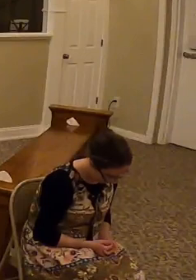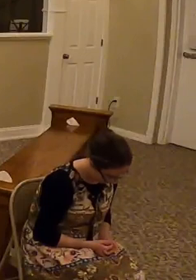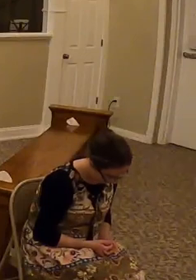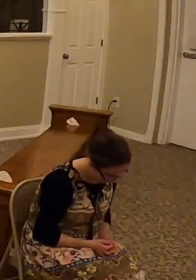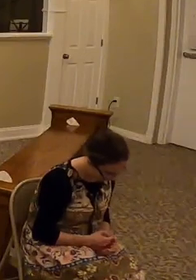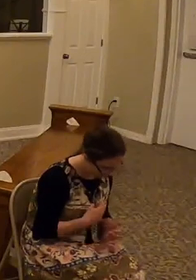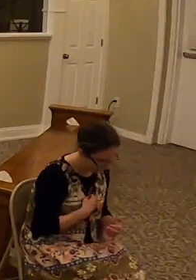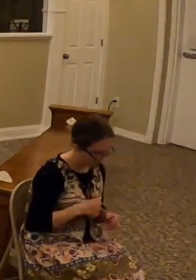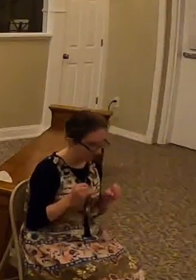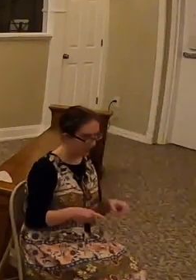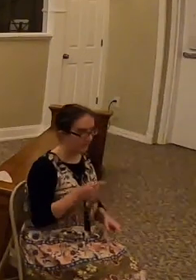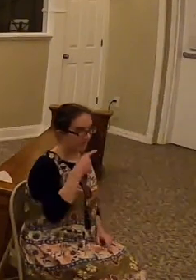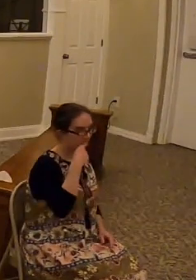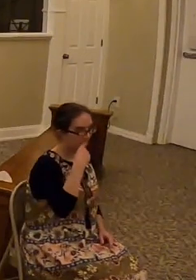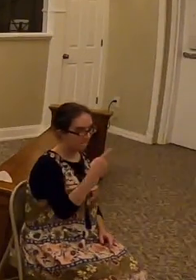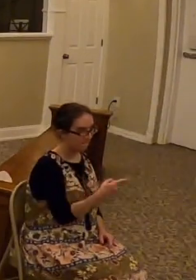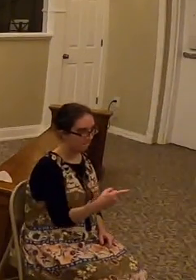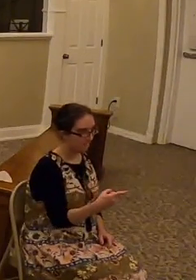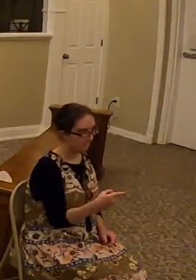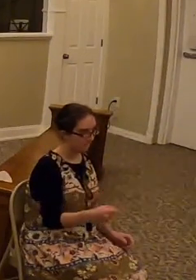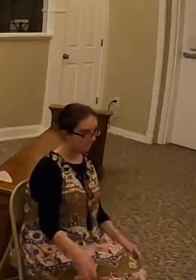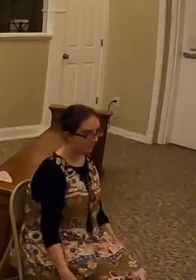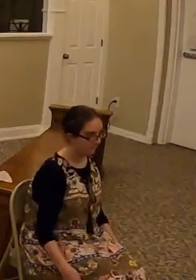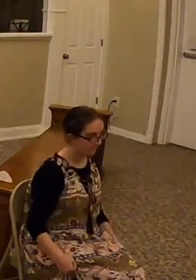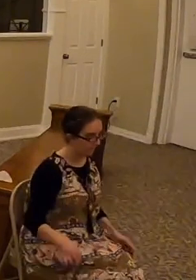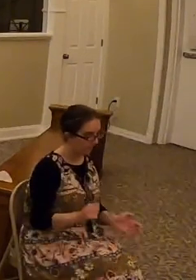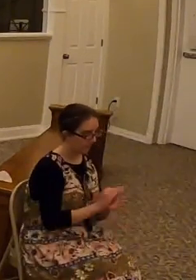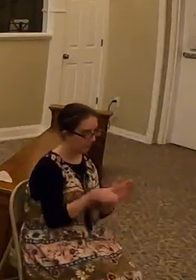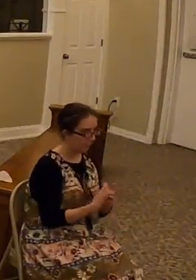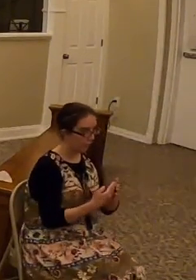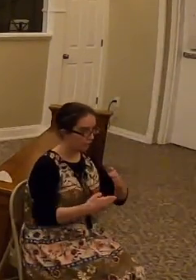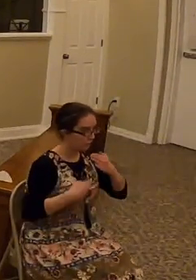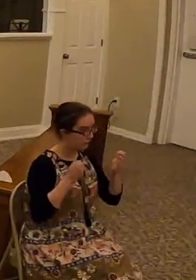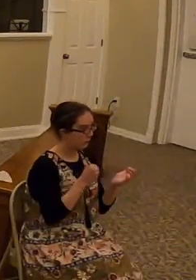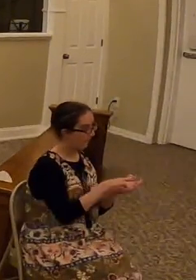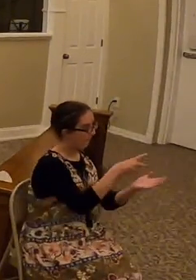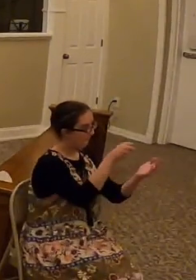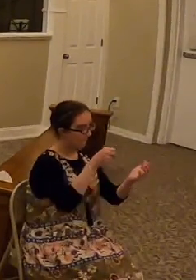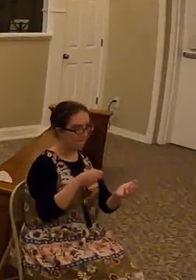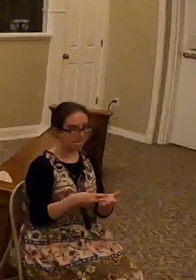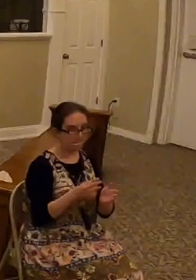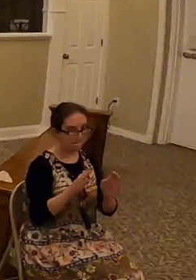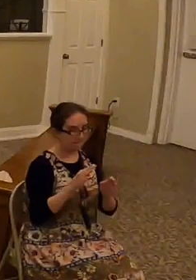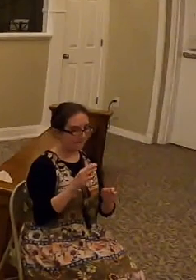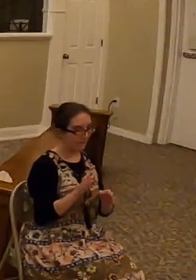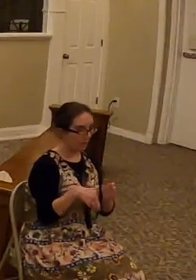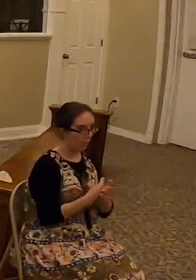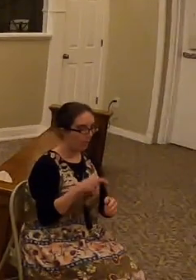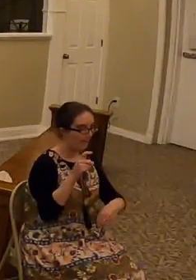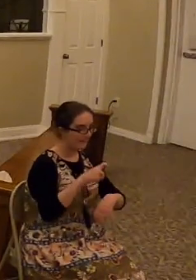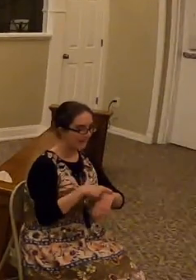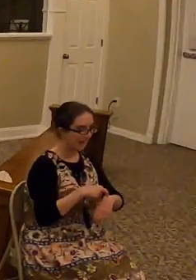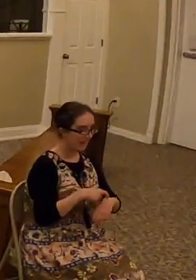I wish I could tell you that it's all joy and bouncing off the walls all the time for a man of God.